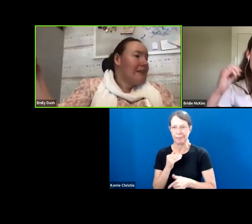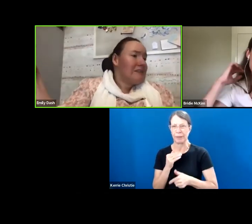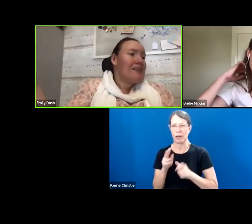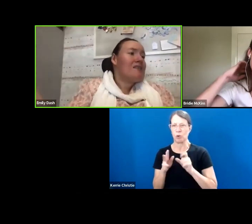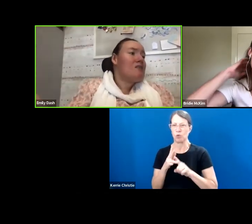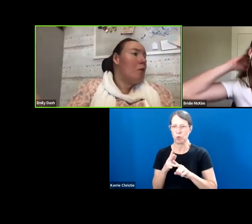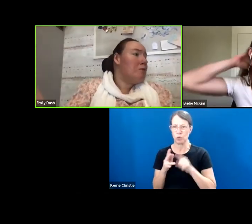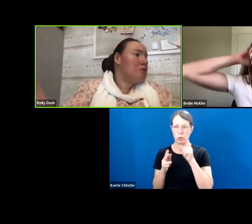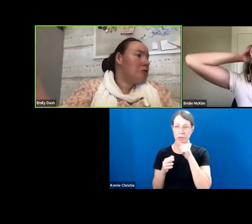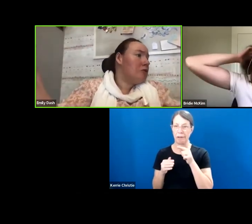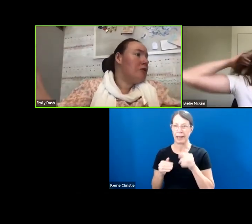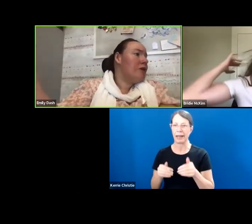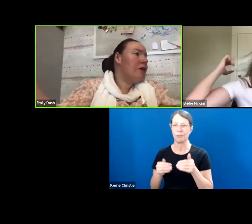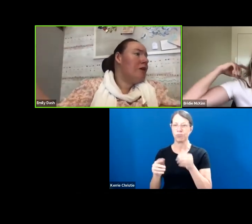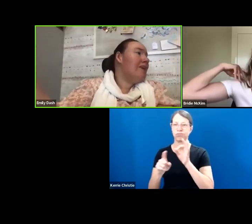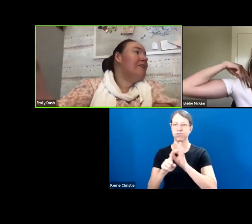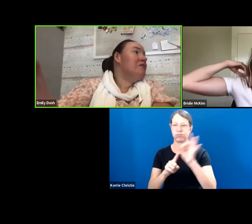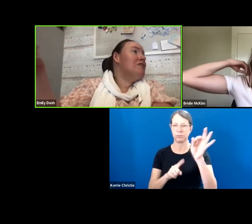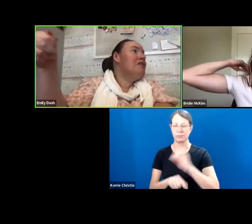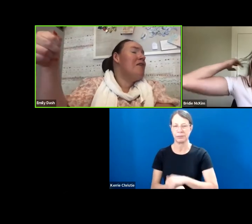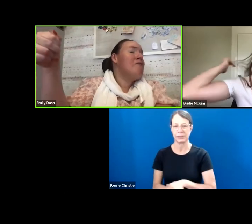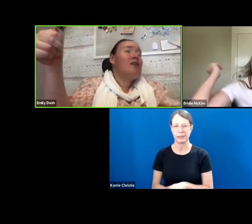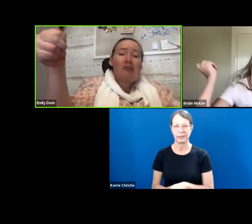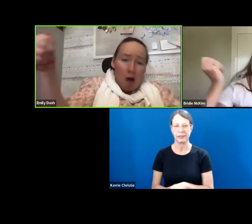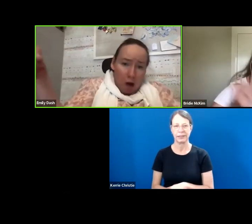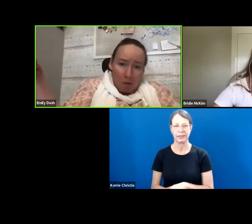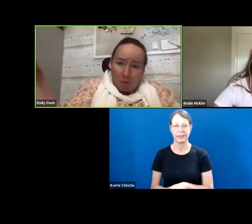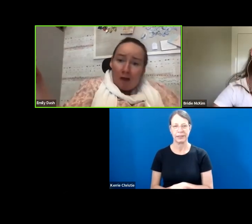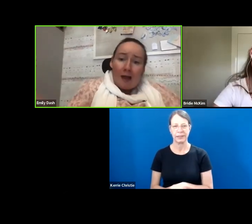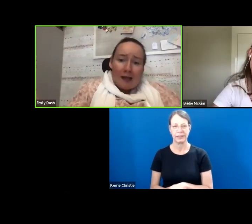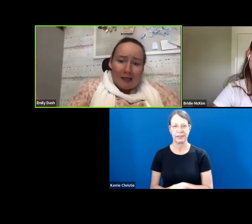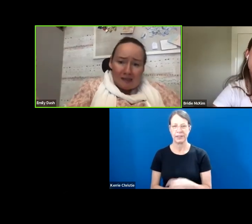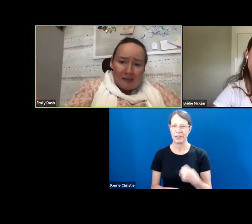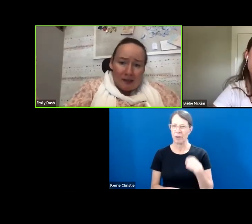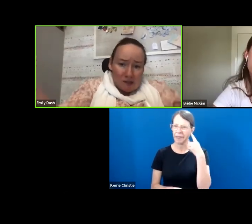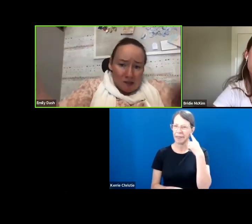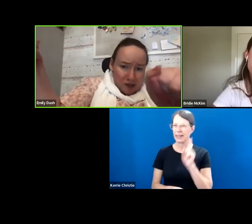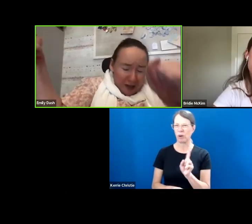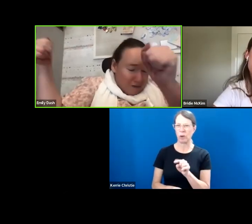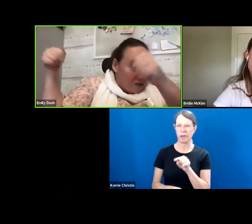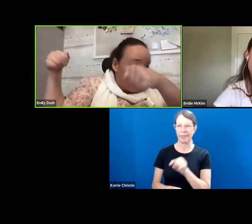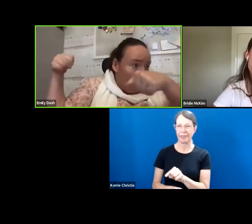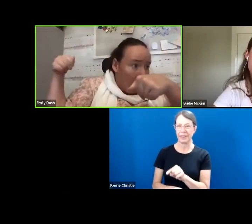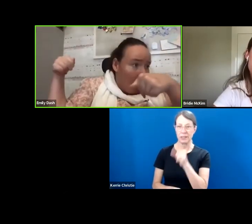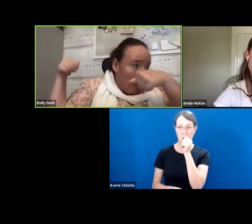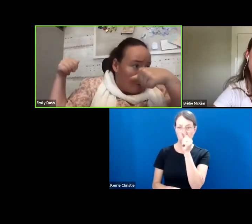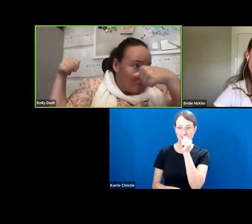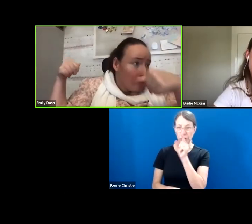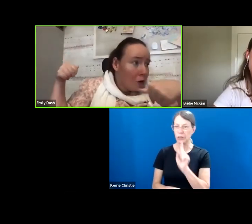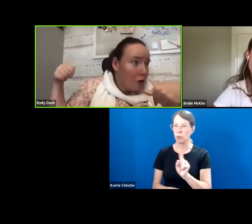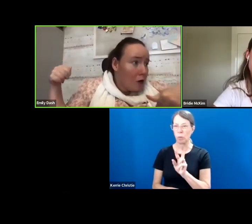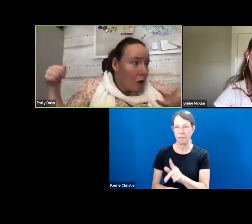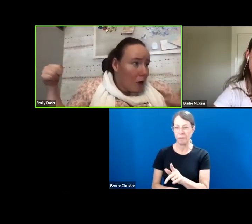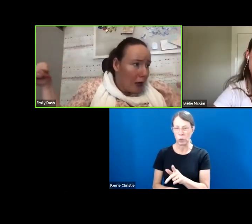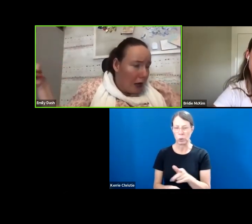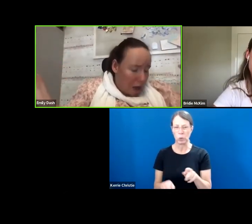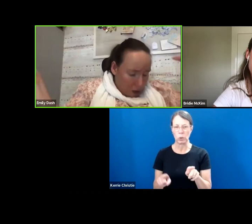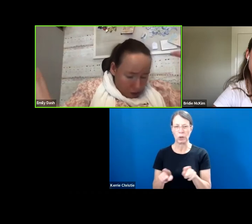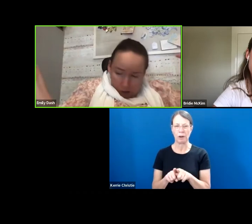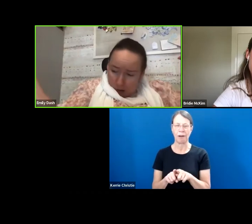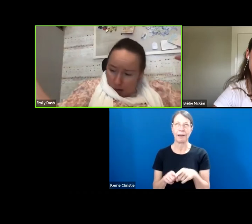what is this opportunity in service of? Is it in service of